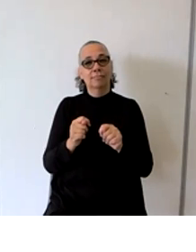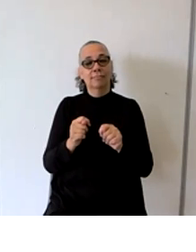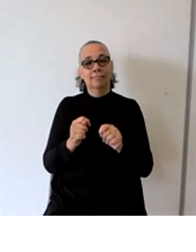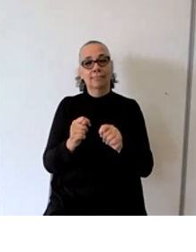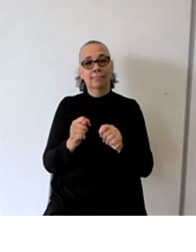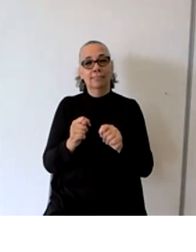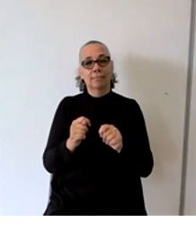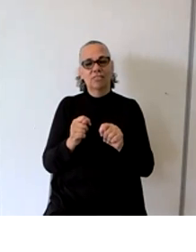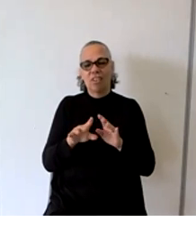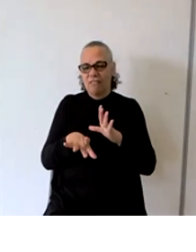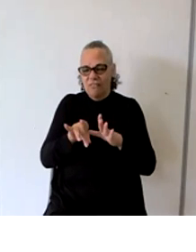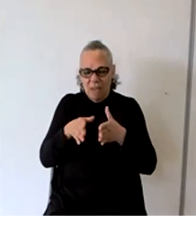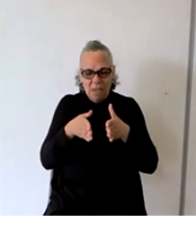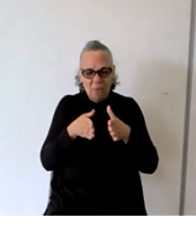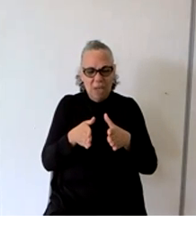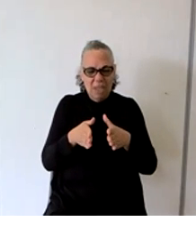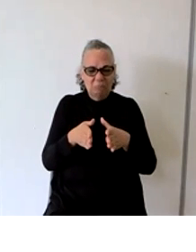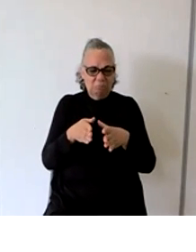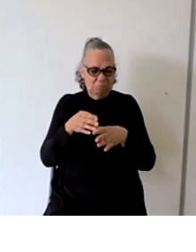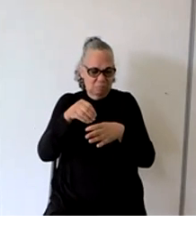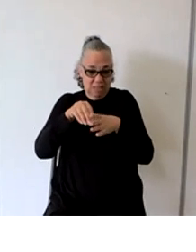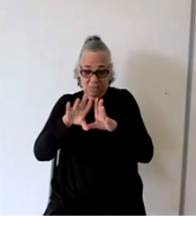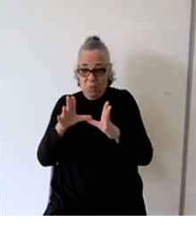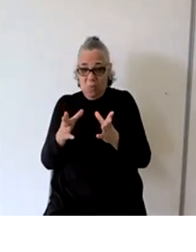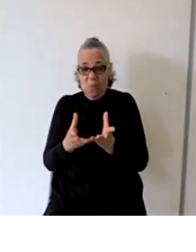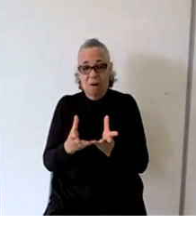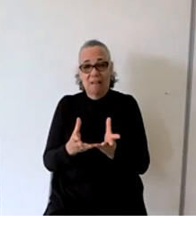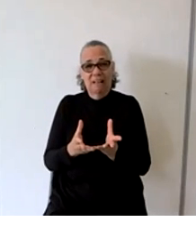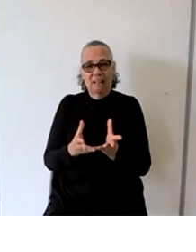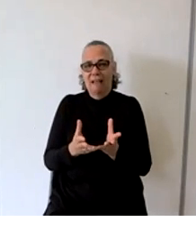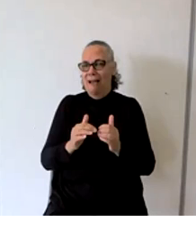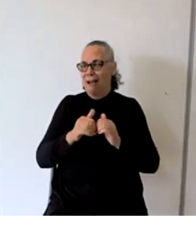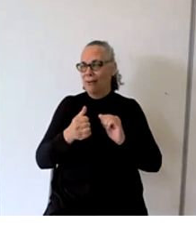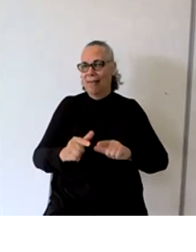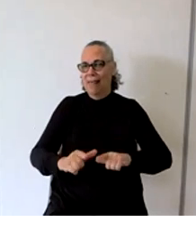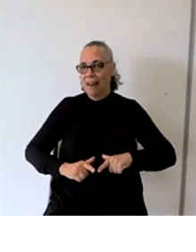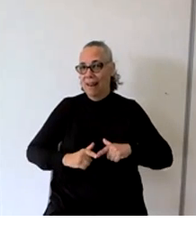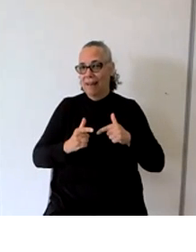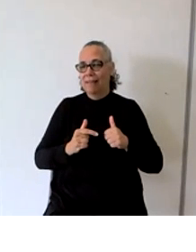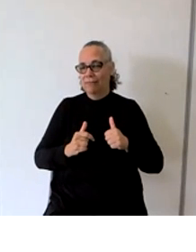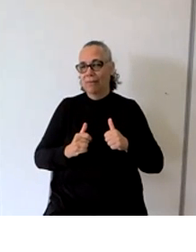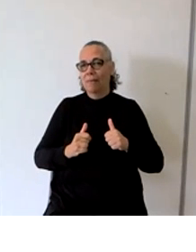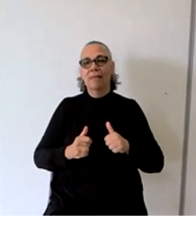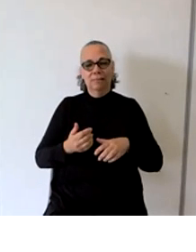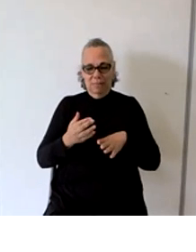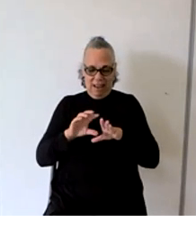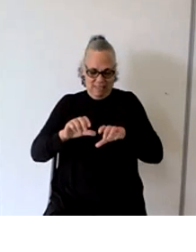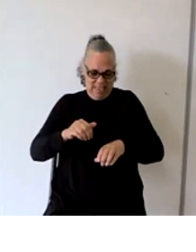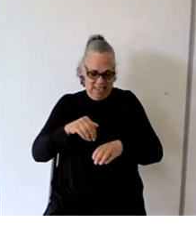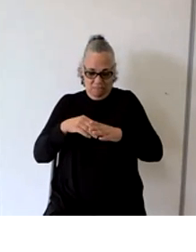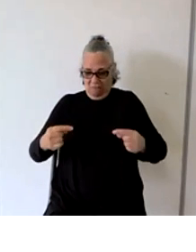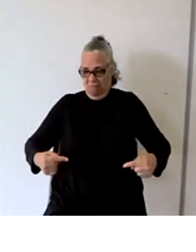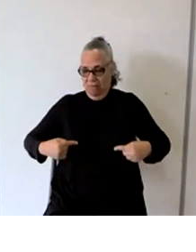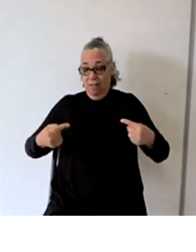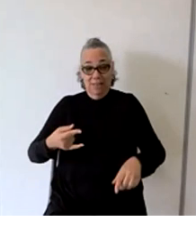you know, find my way in the world and find the way that I could live my life sitting in my wheelchair. And for